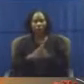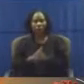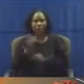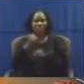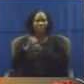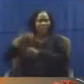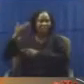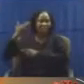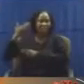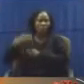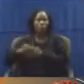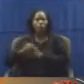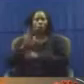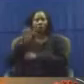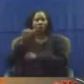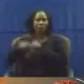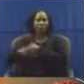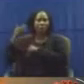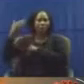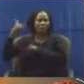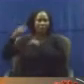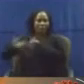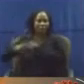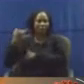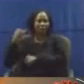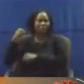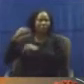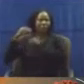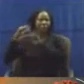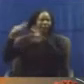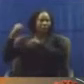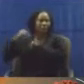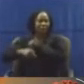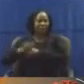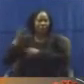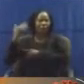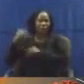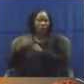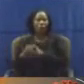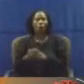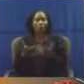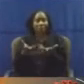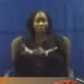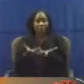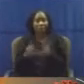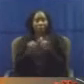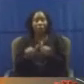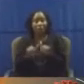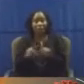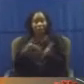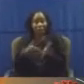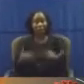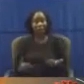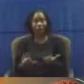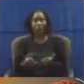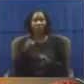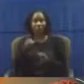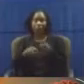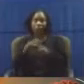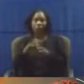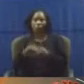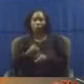through documents which stand, which stretches from the linear, and they are searching for them manually. So we are very excited that this